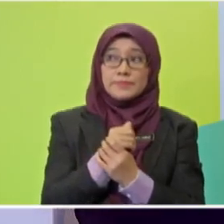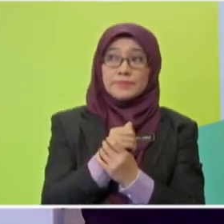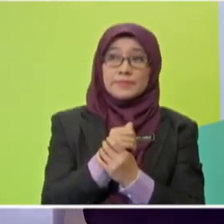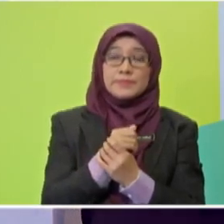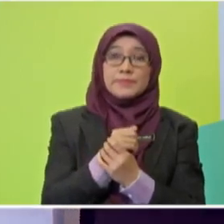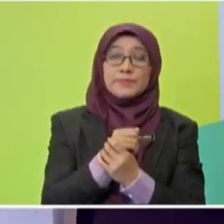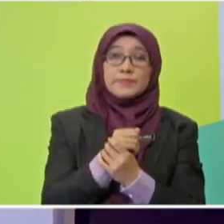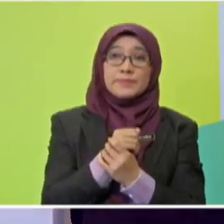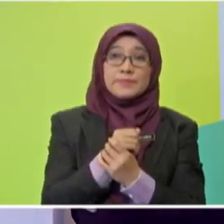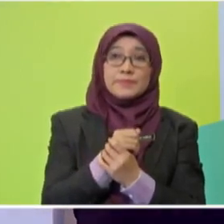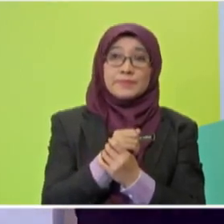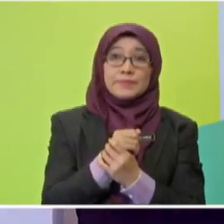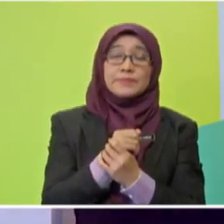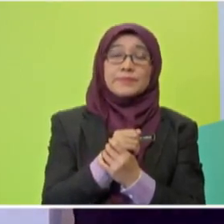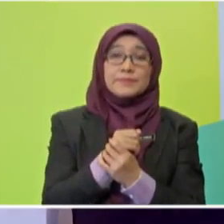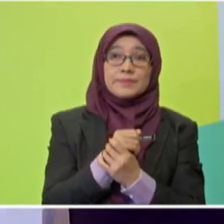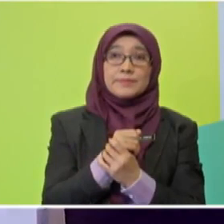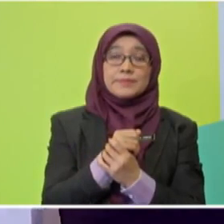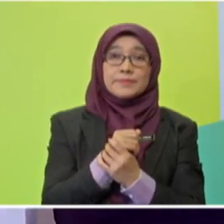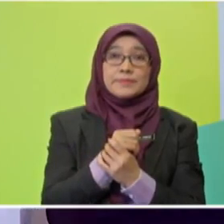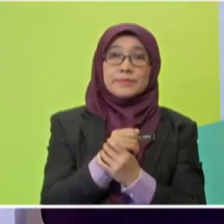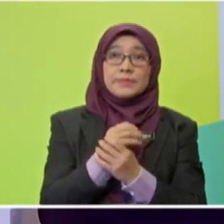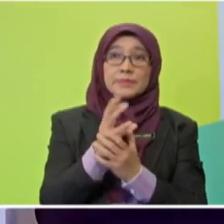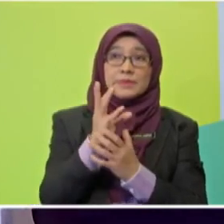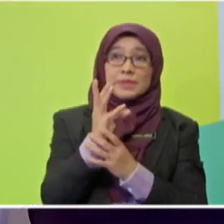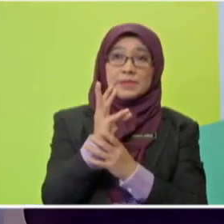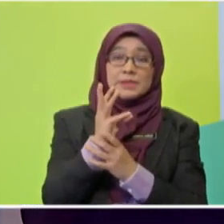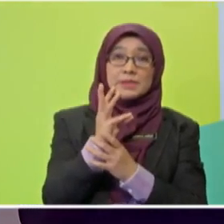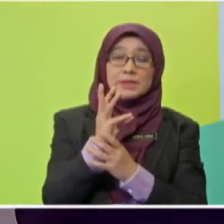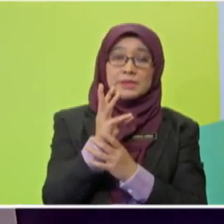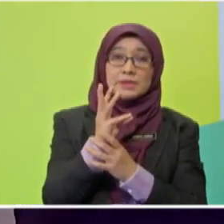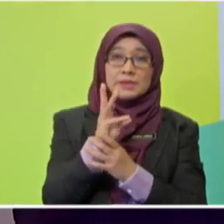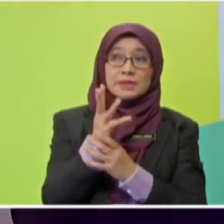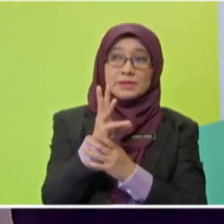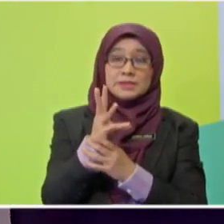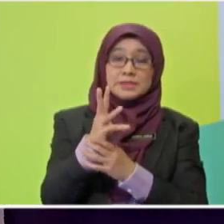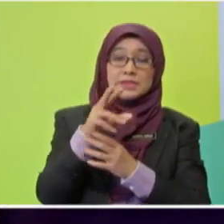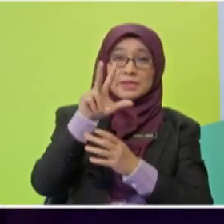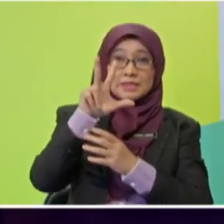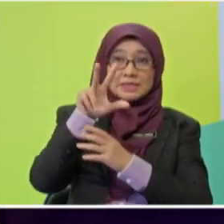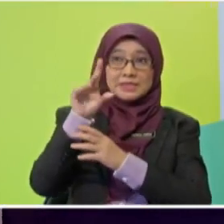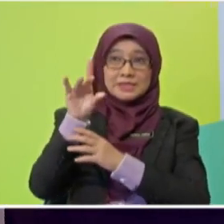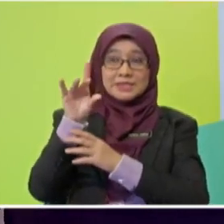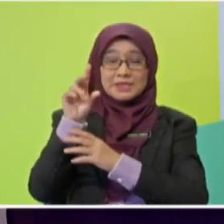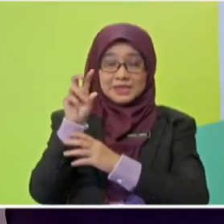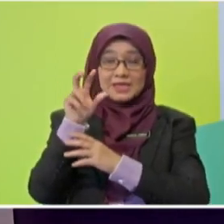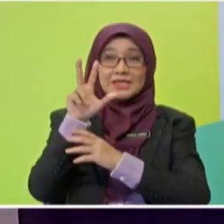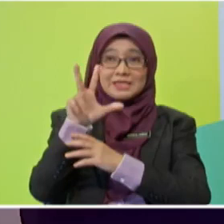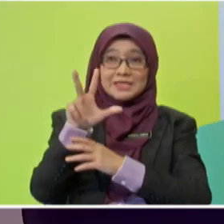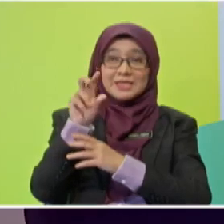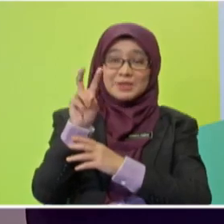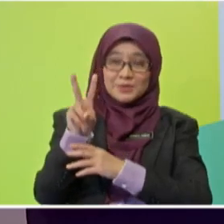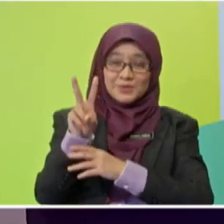here. We just join the numbers here. Oh, that's 16. very easy. Next, 32. 32. You add these numbers. and then